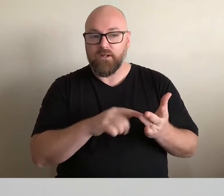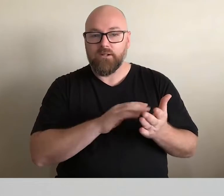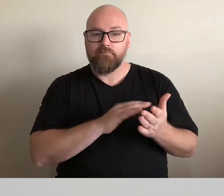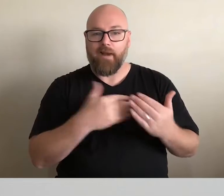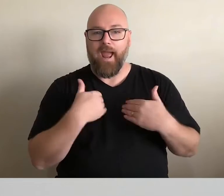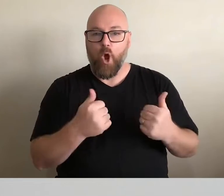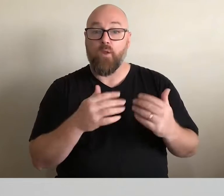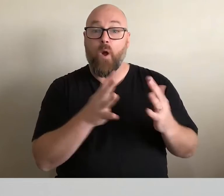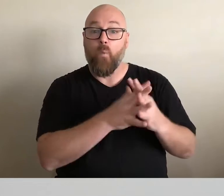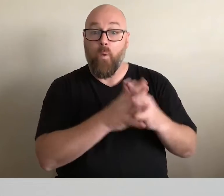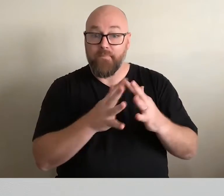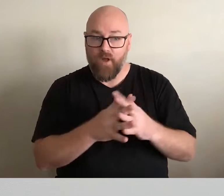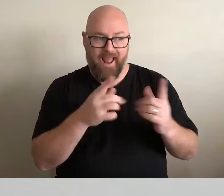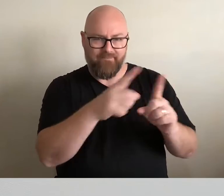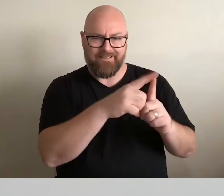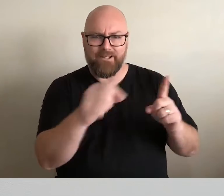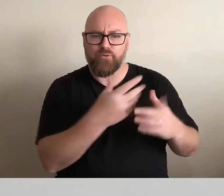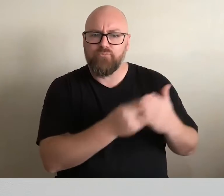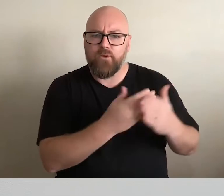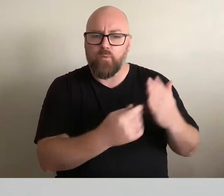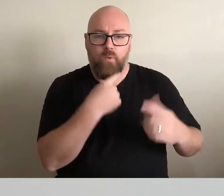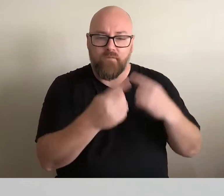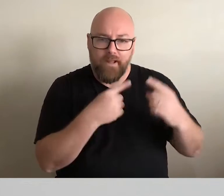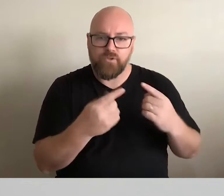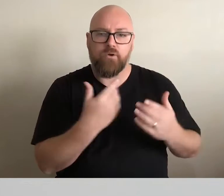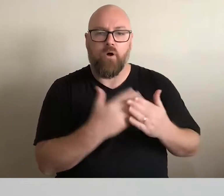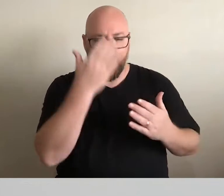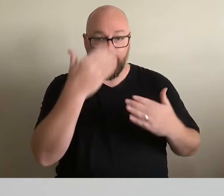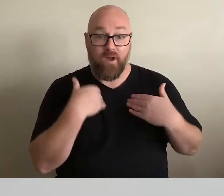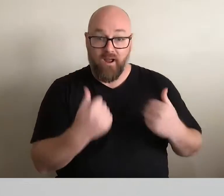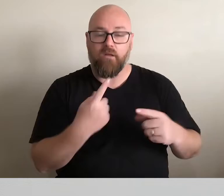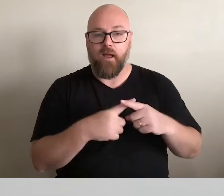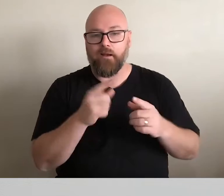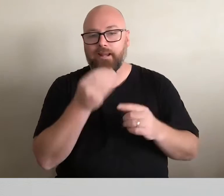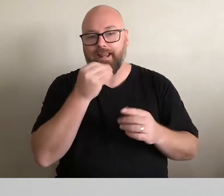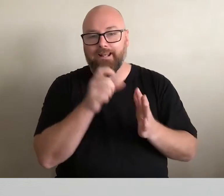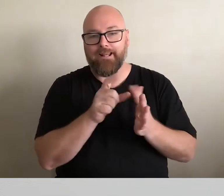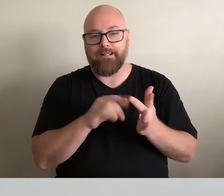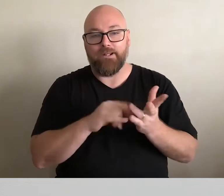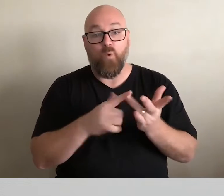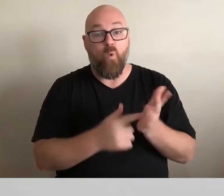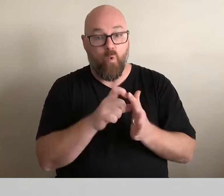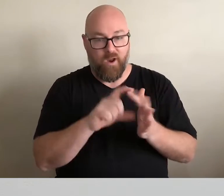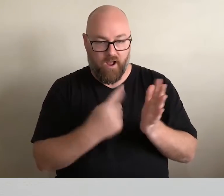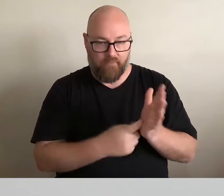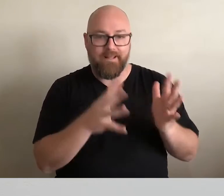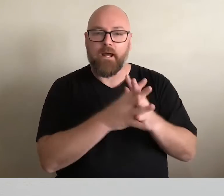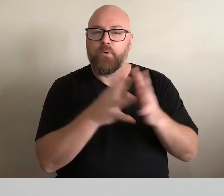can access a range of digital resources and information on mental health and eating disorder supports. The website